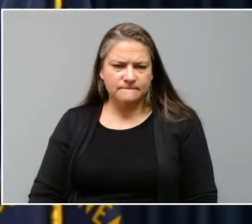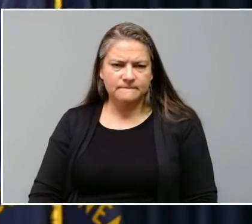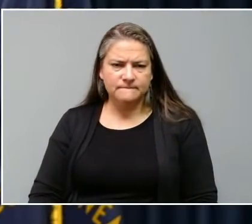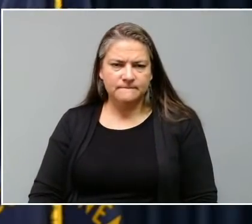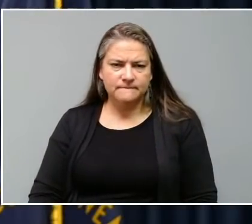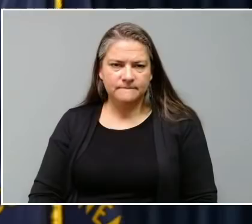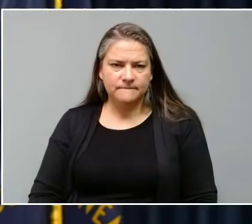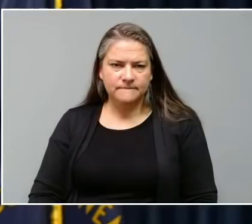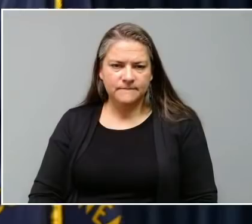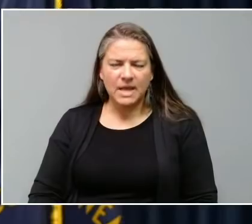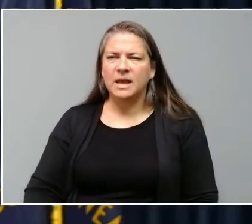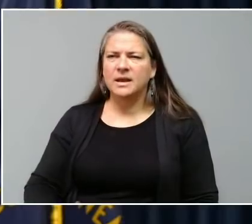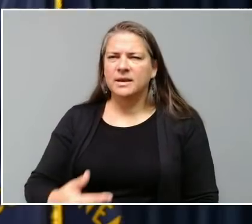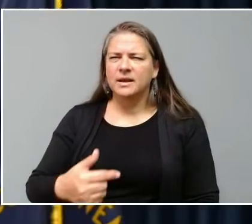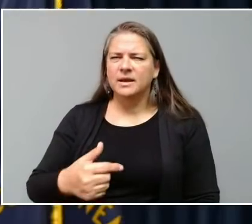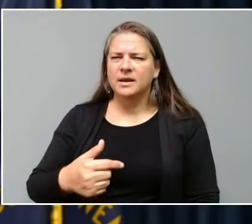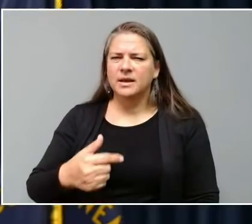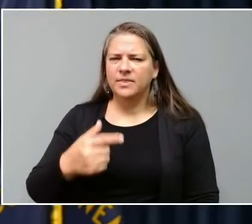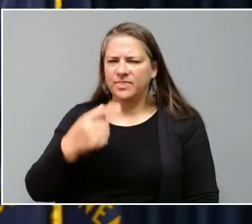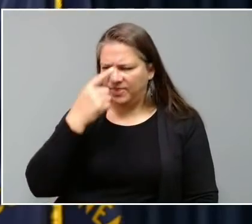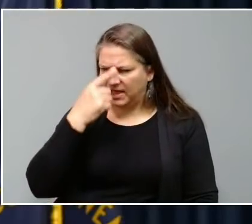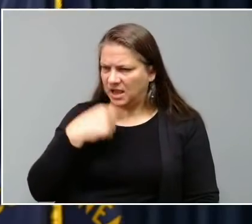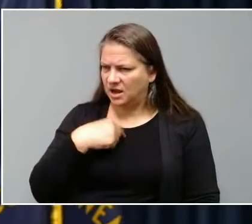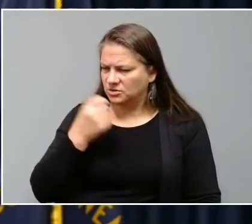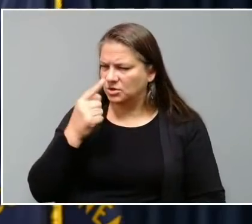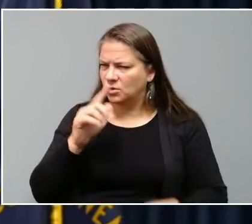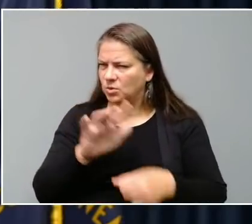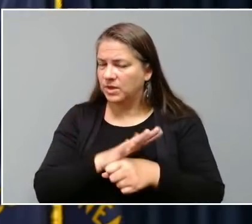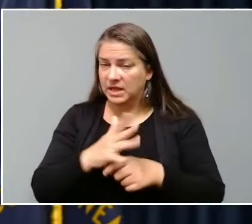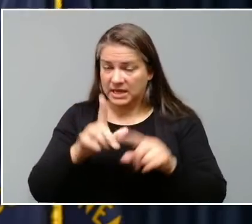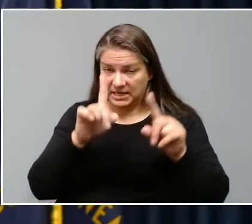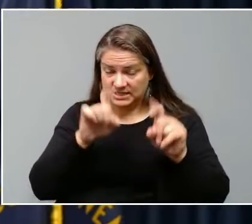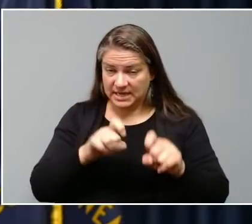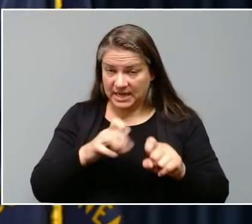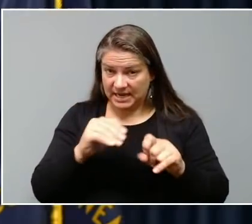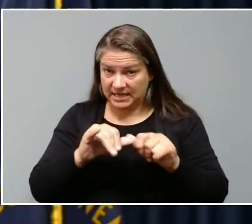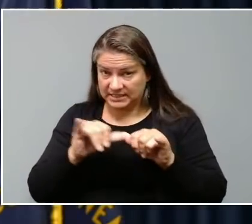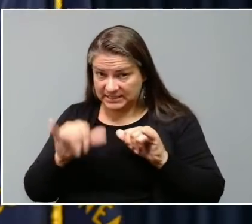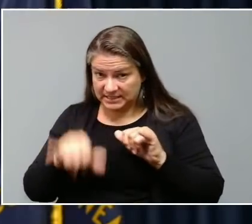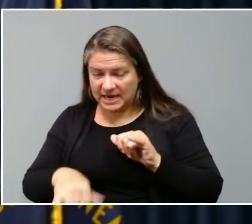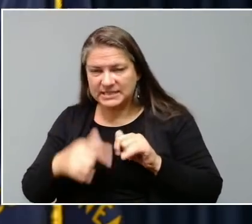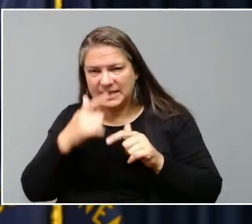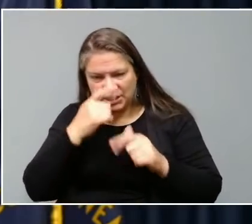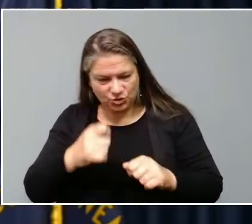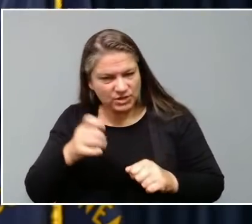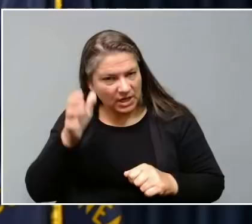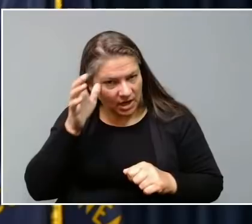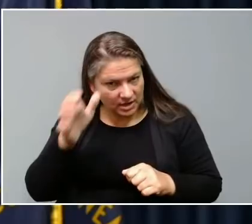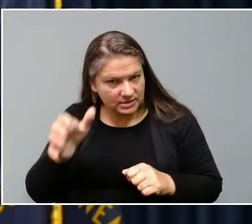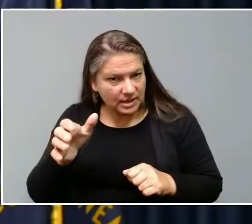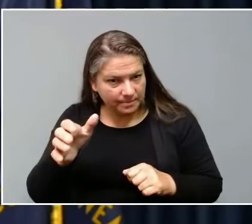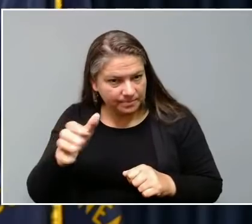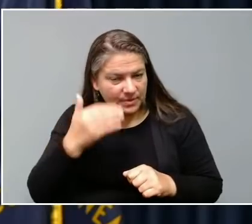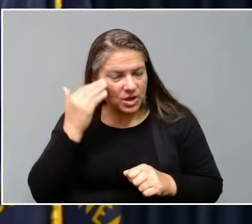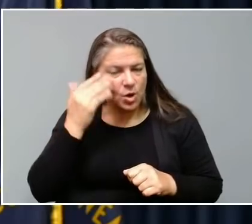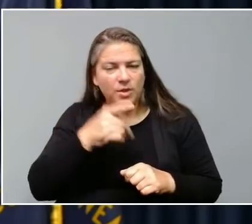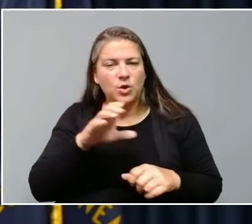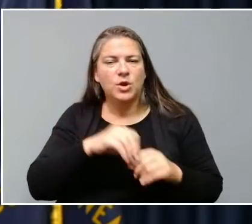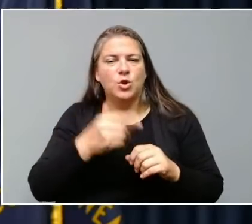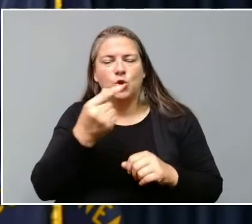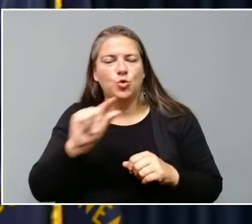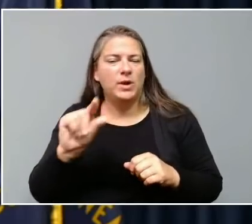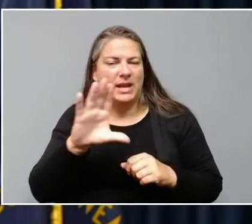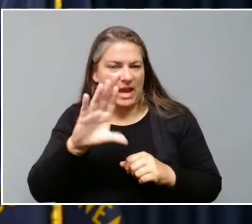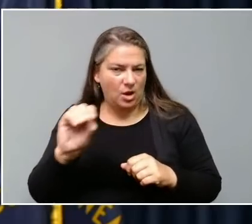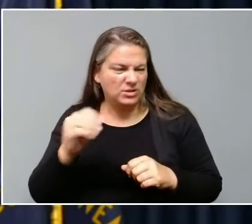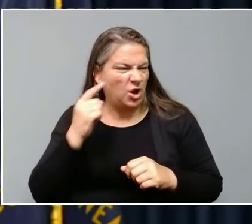I think I got the whole thing. Test and stay is interesting concept. I know they're doing it in Greene County. I heard about